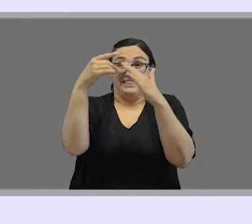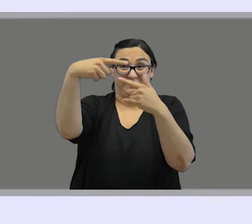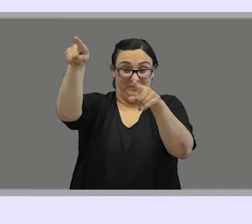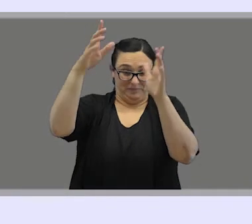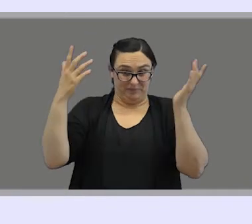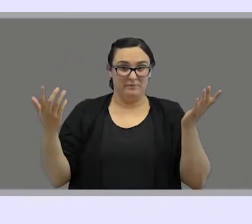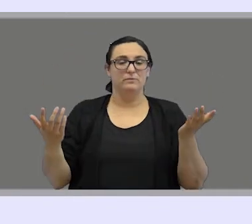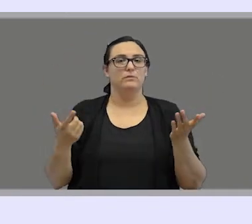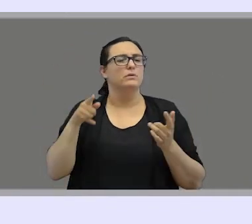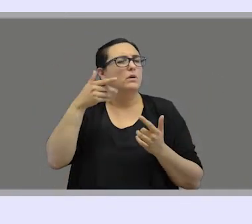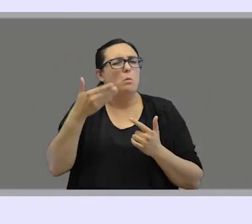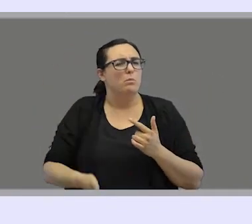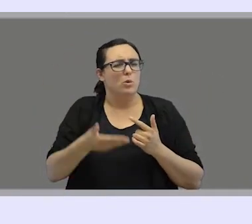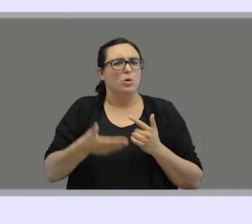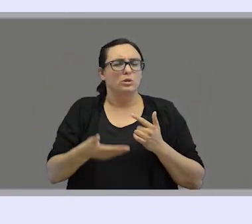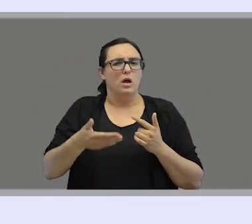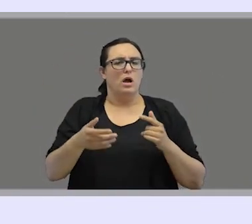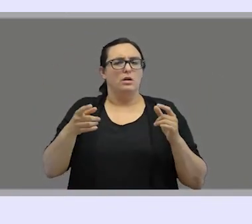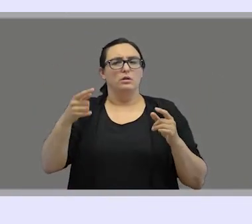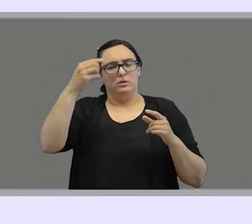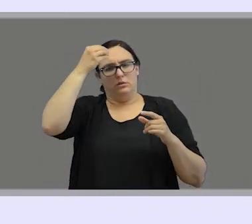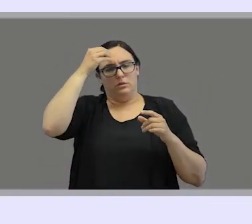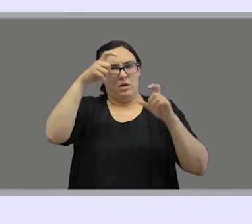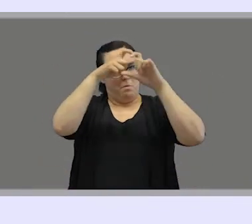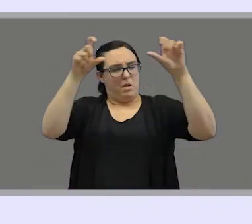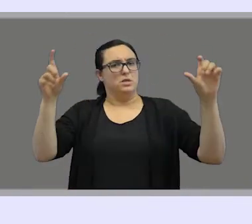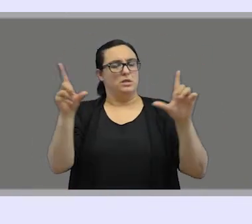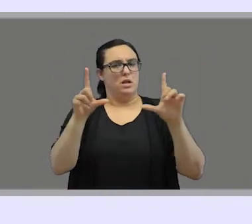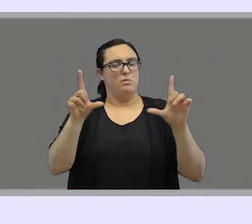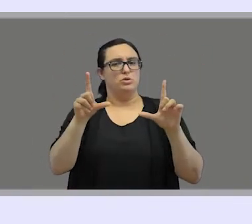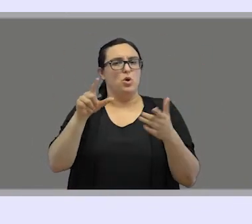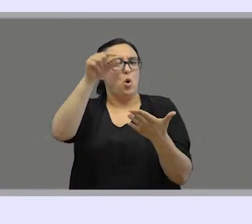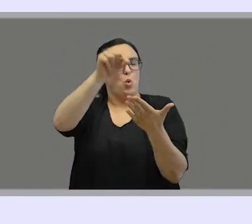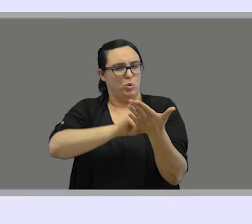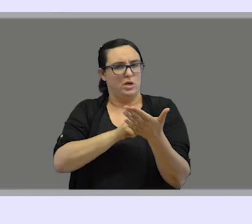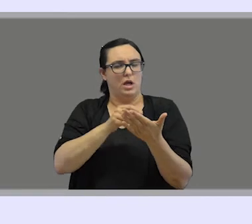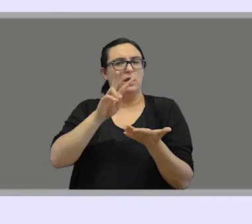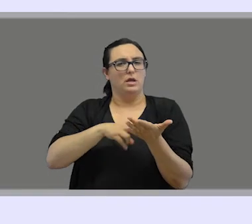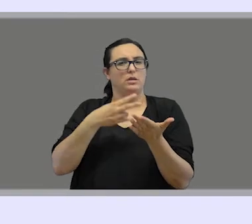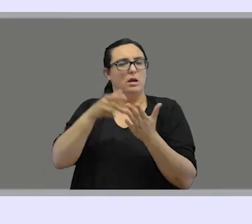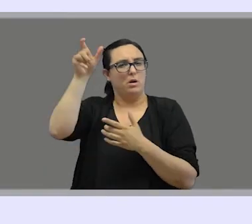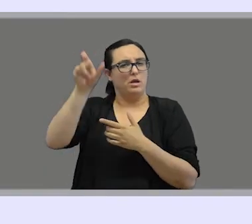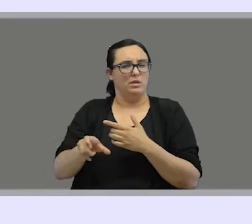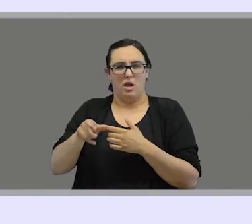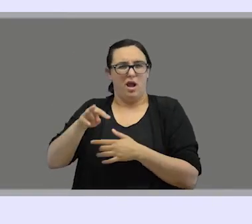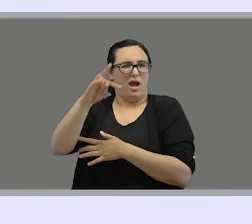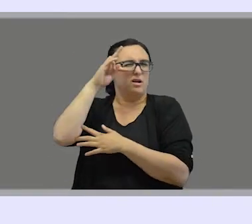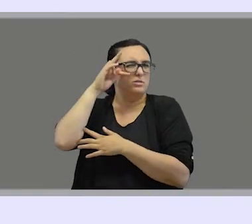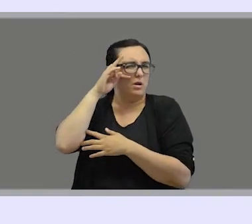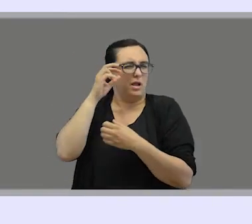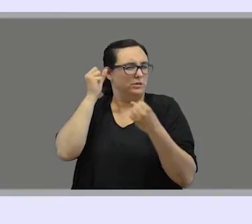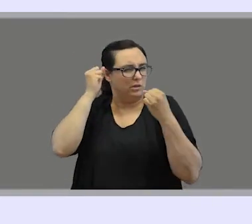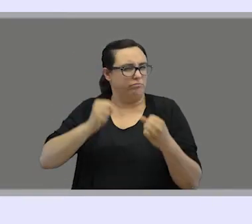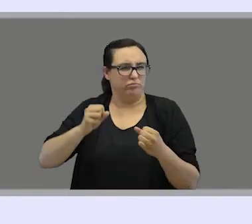So it is very important that broadcasters hire interpreters that are highly